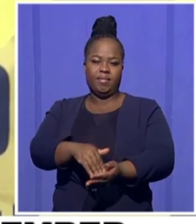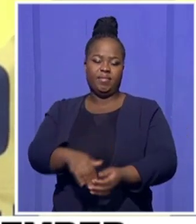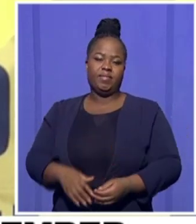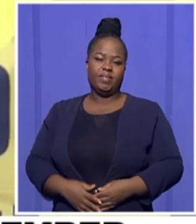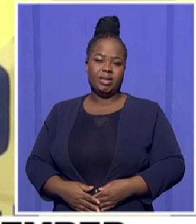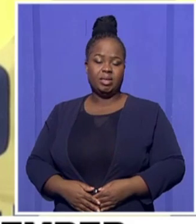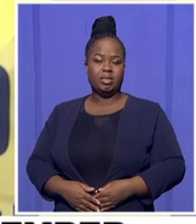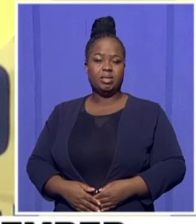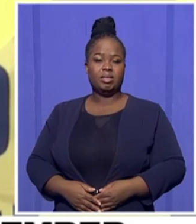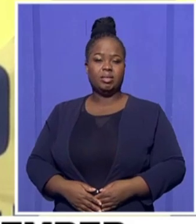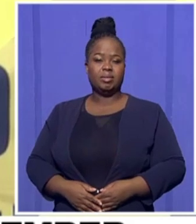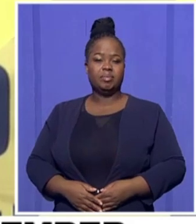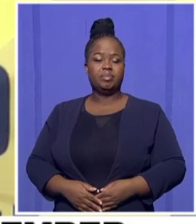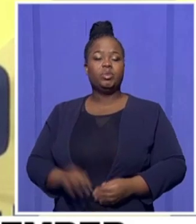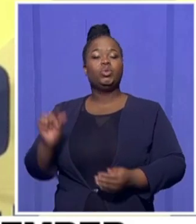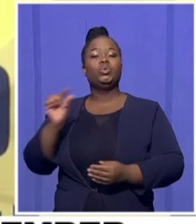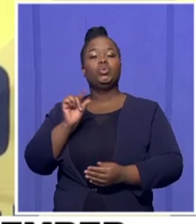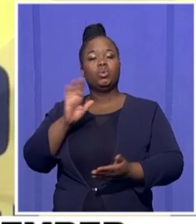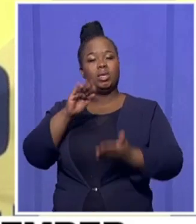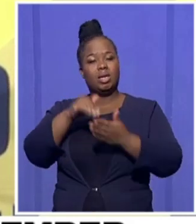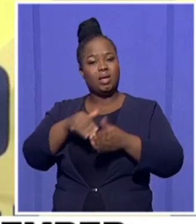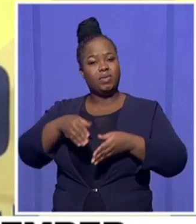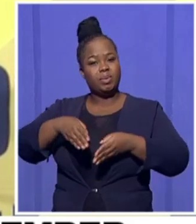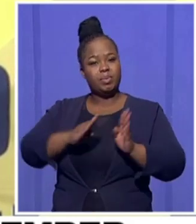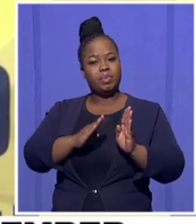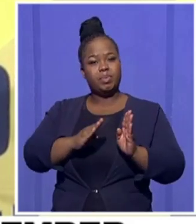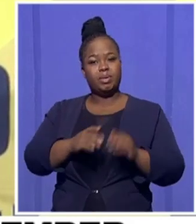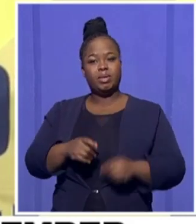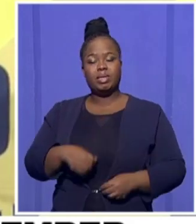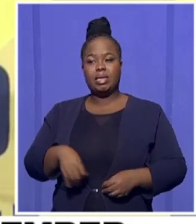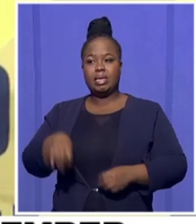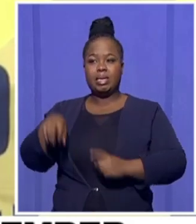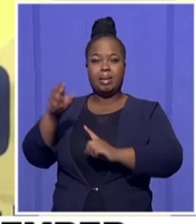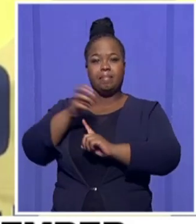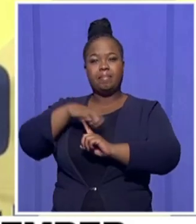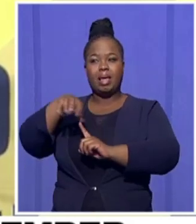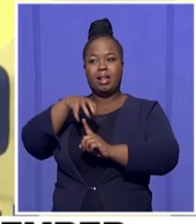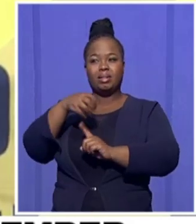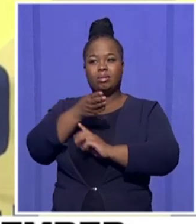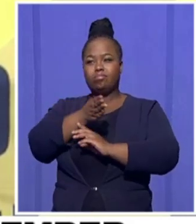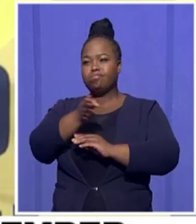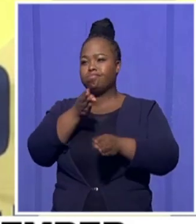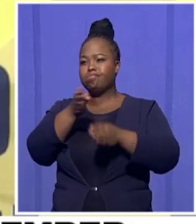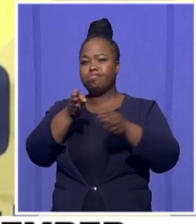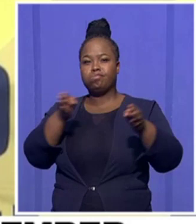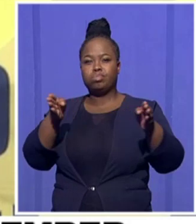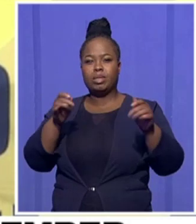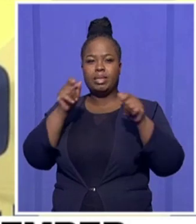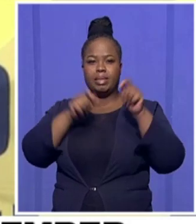is near, the bells I hear, the